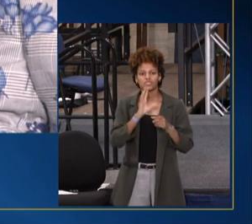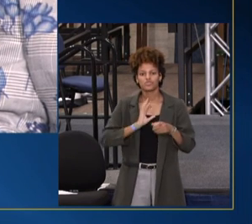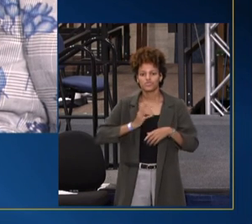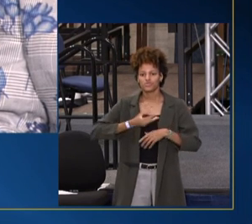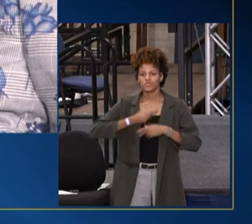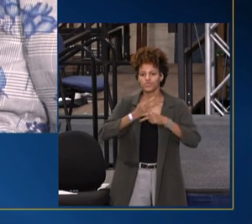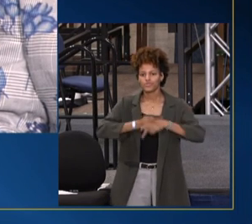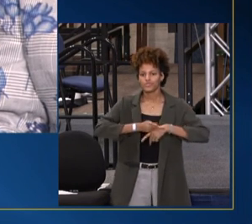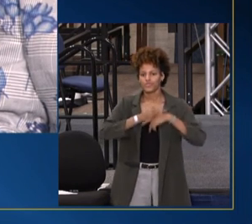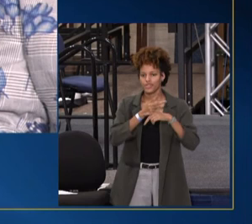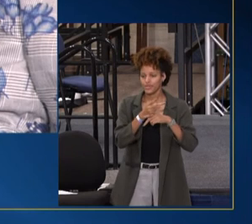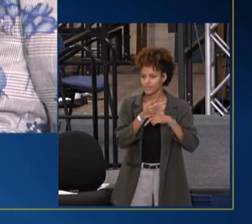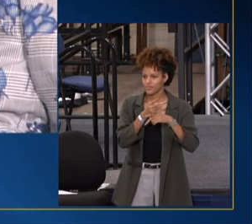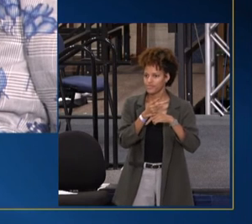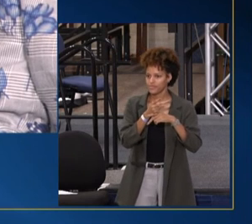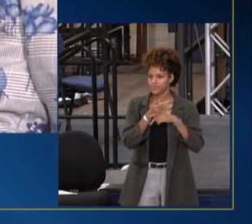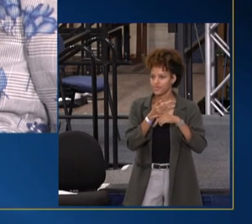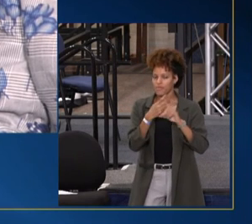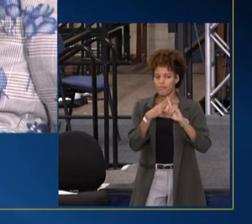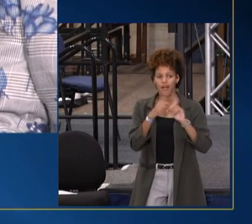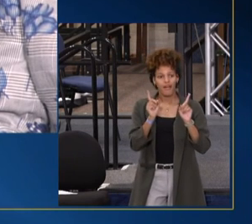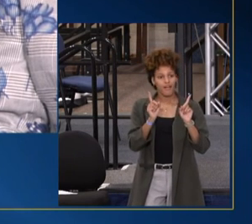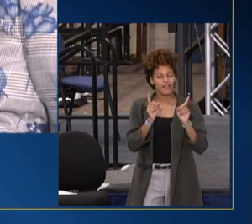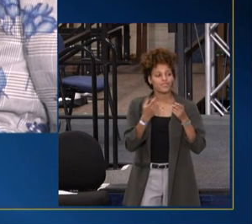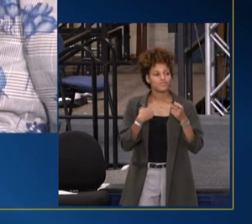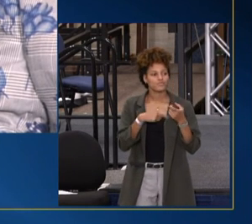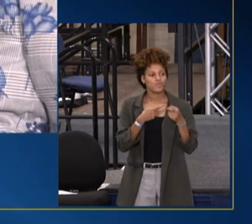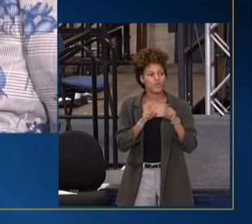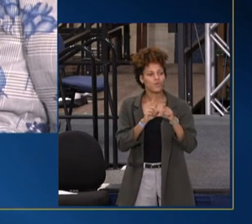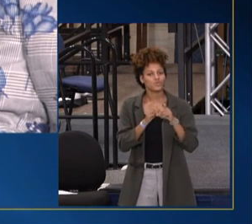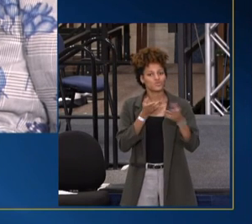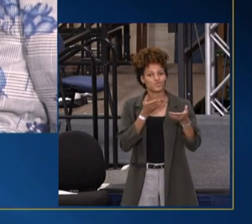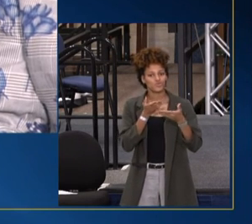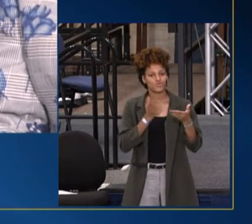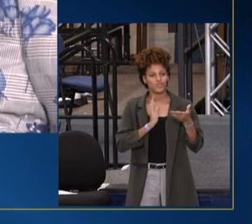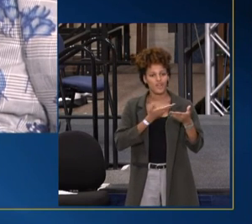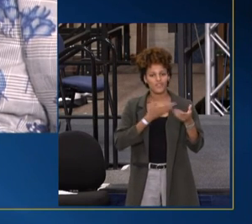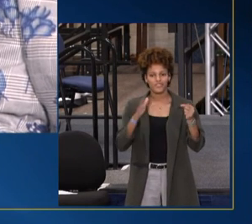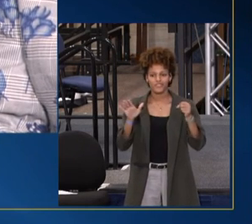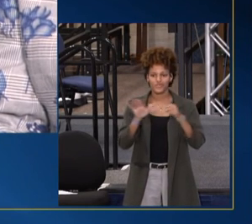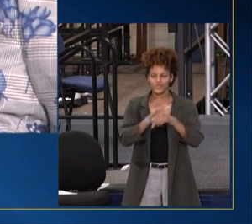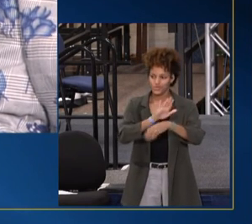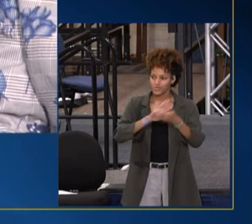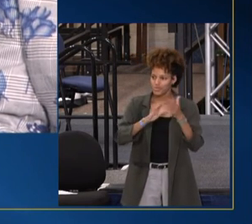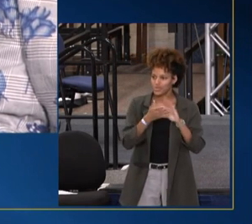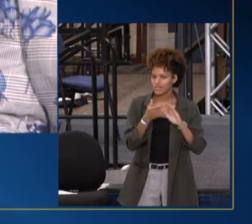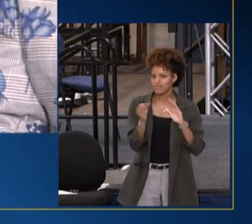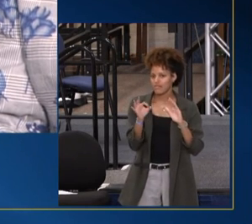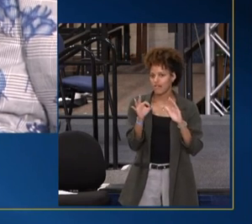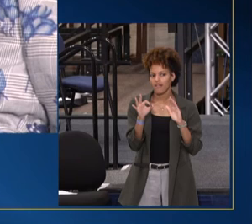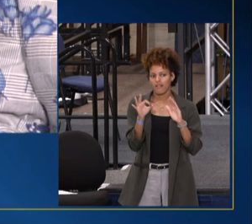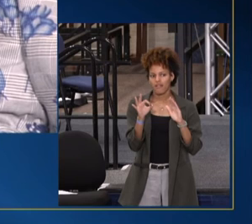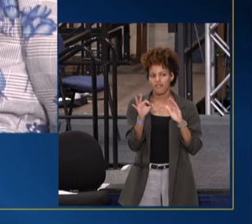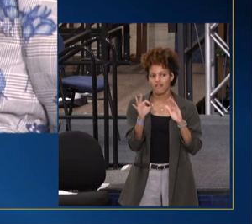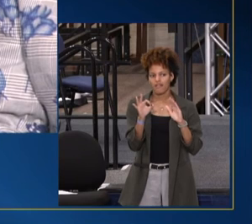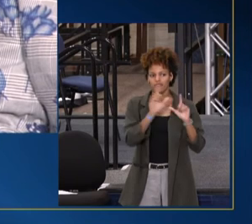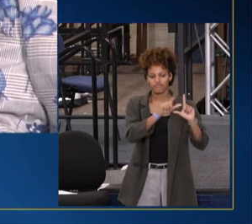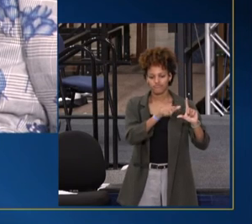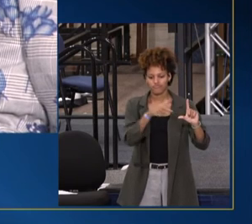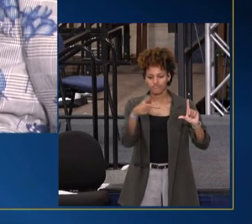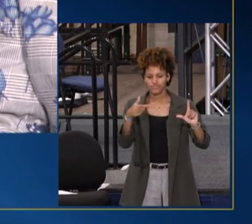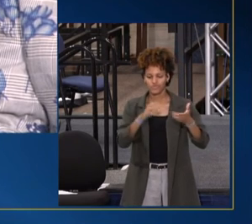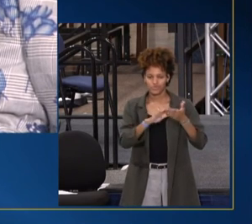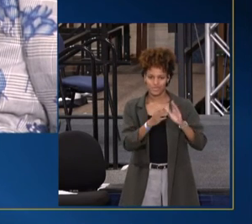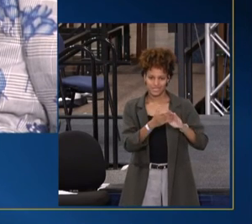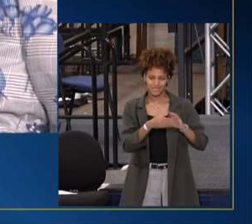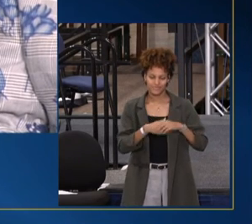care, but we serve our whole community of 2S LGBT